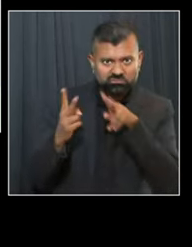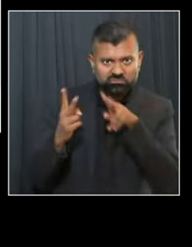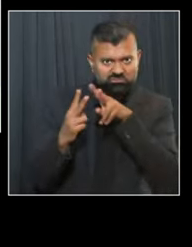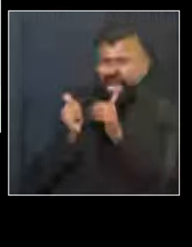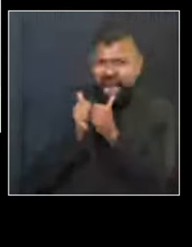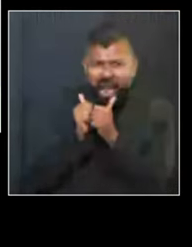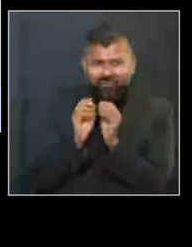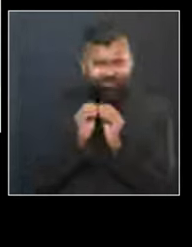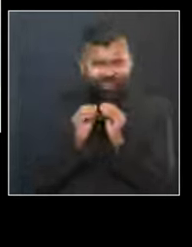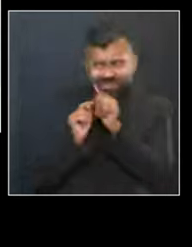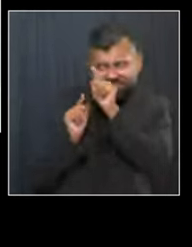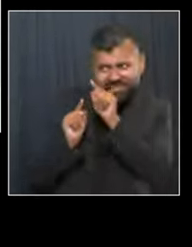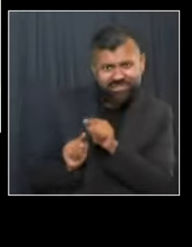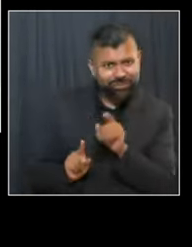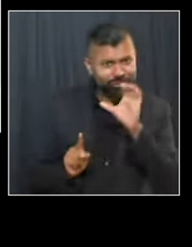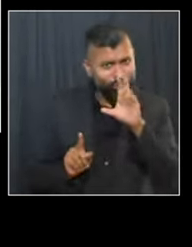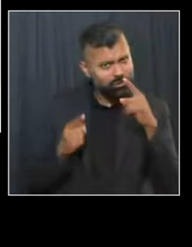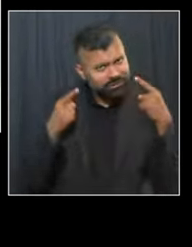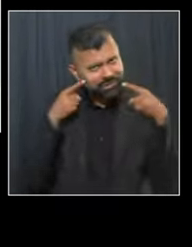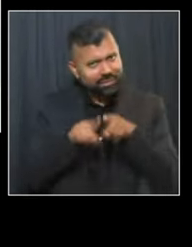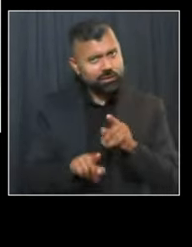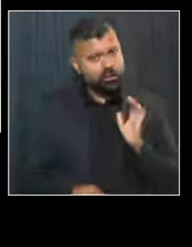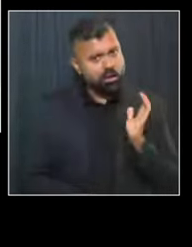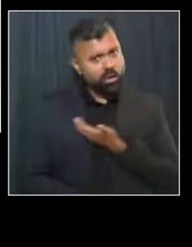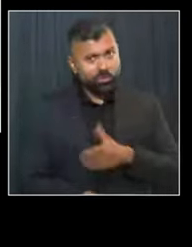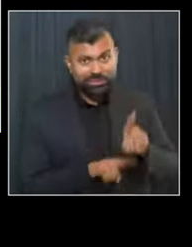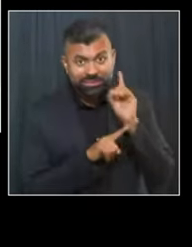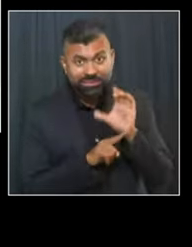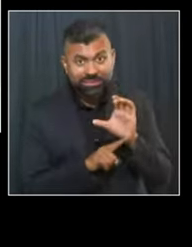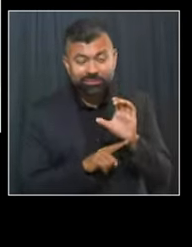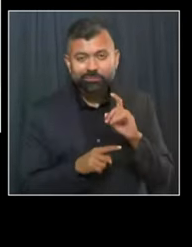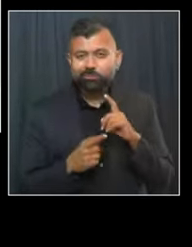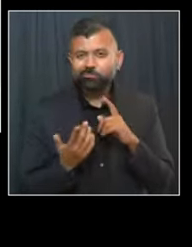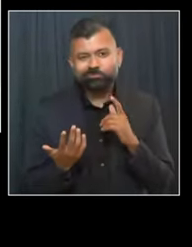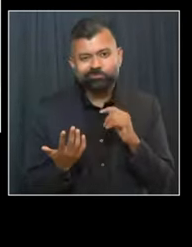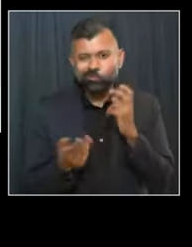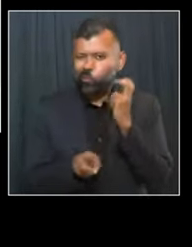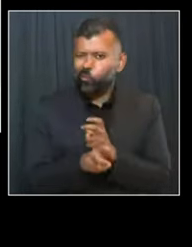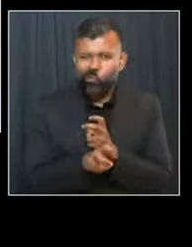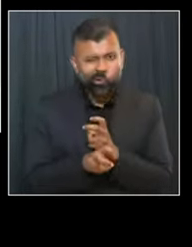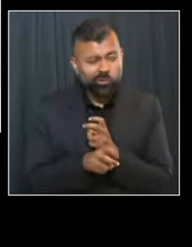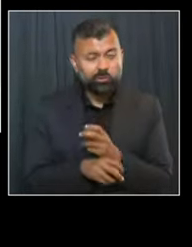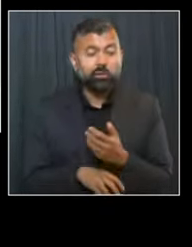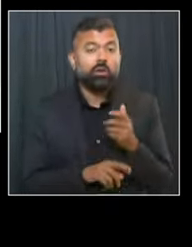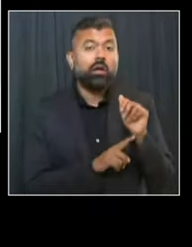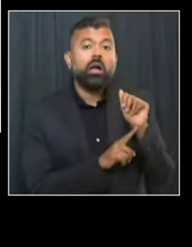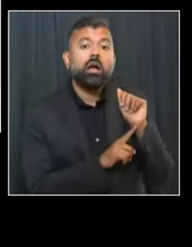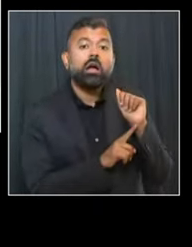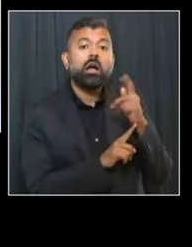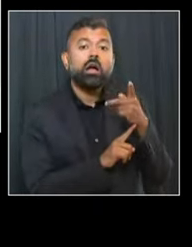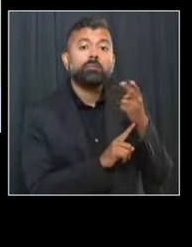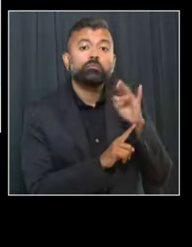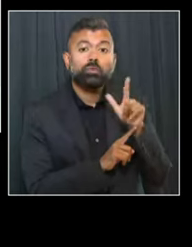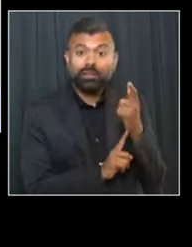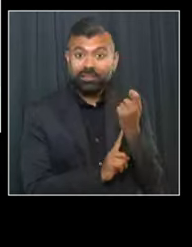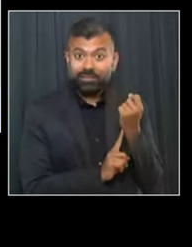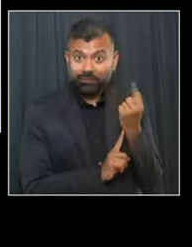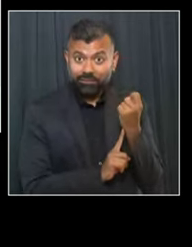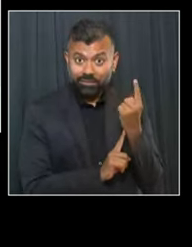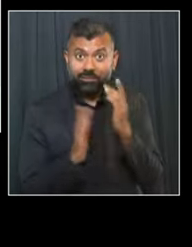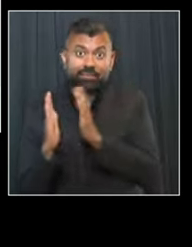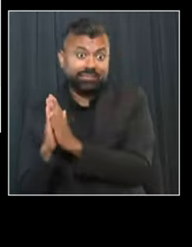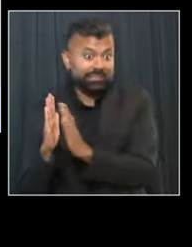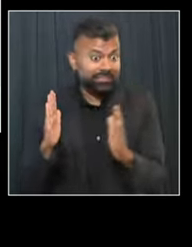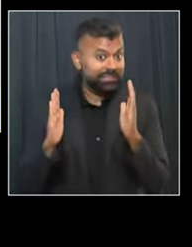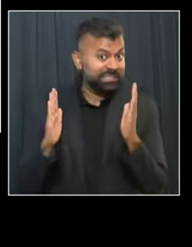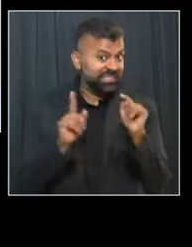11th. April 11th came and went without the Congress fixing our CR issue, and they were going to be gone for over 2 weeks. So